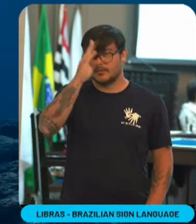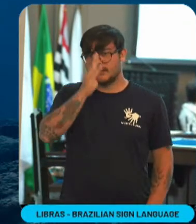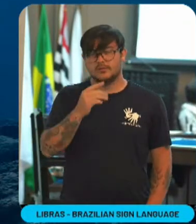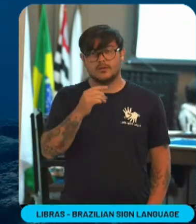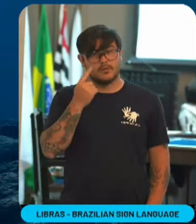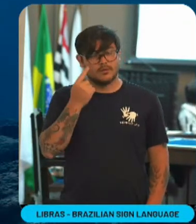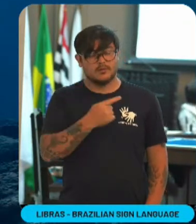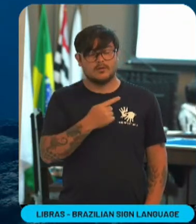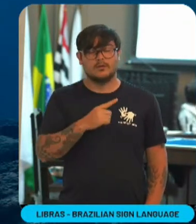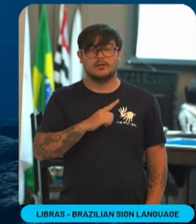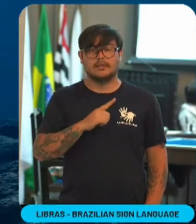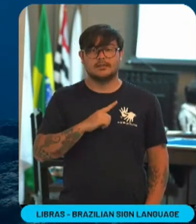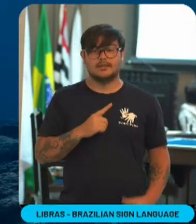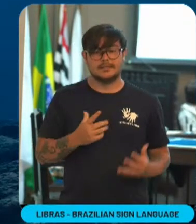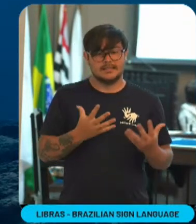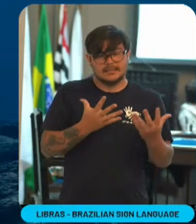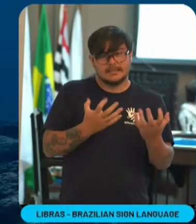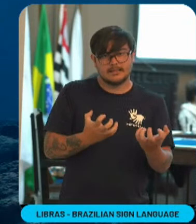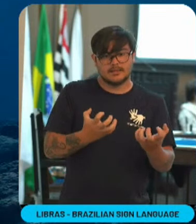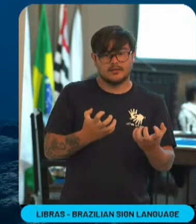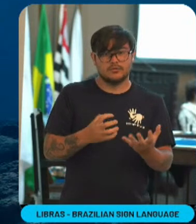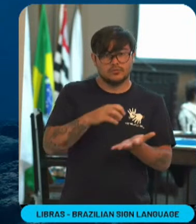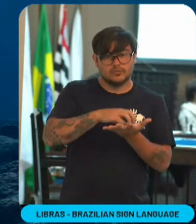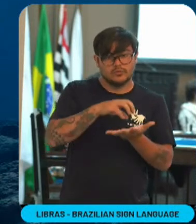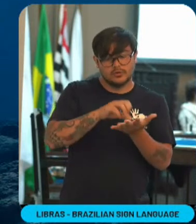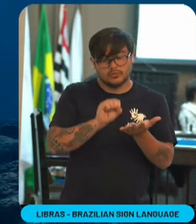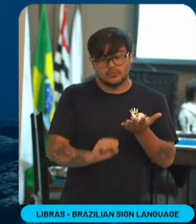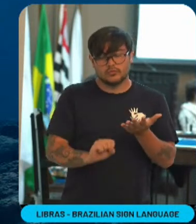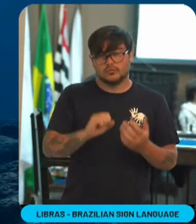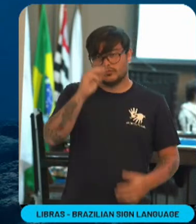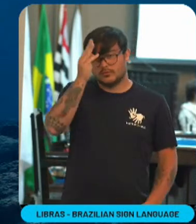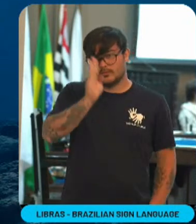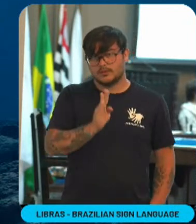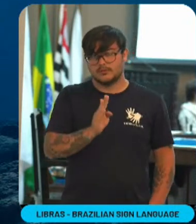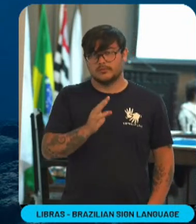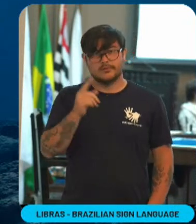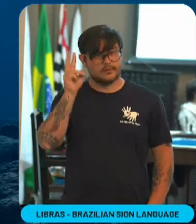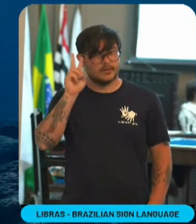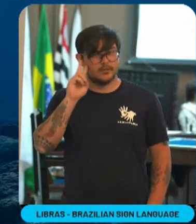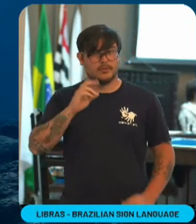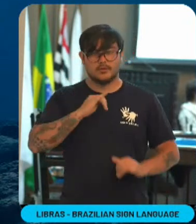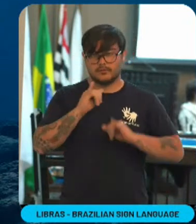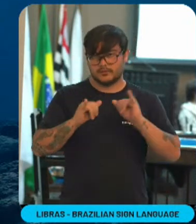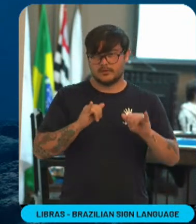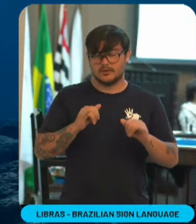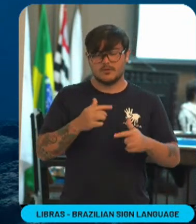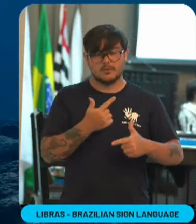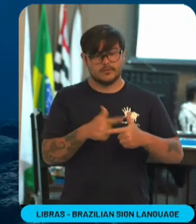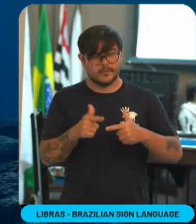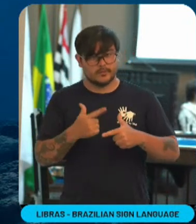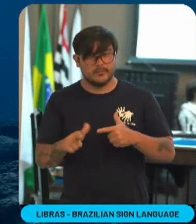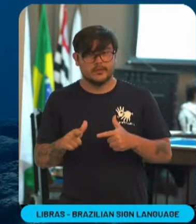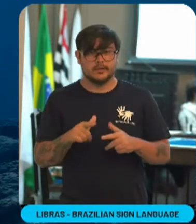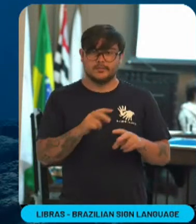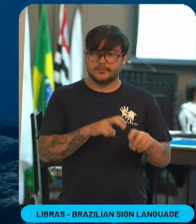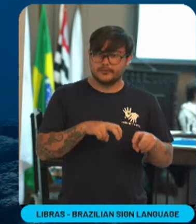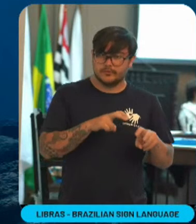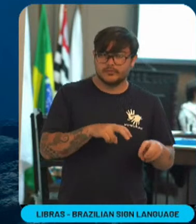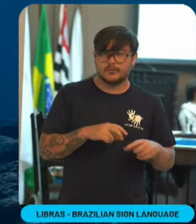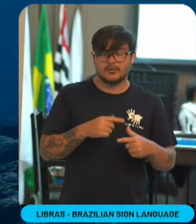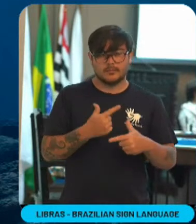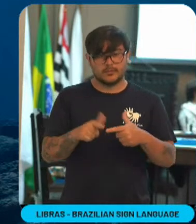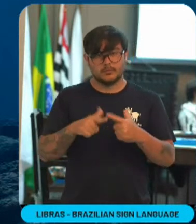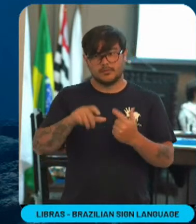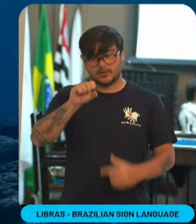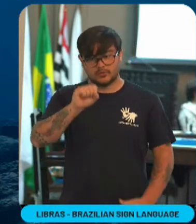deviation. For instance, in Brazil, we have a drier season, a drier